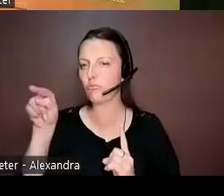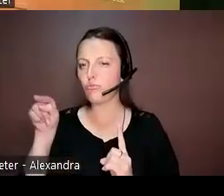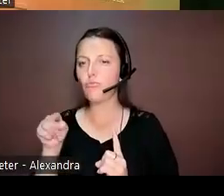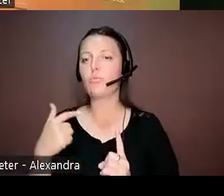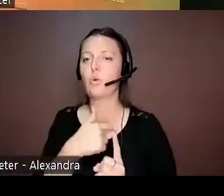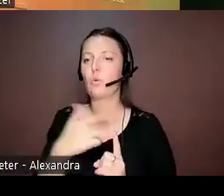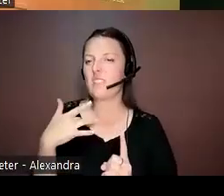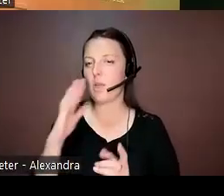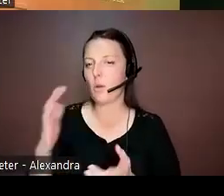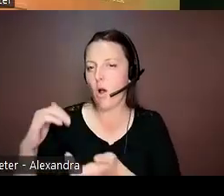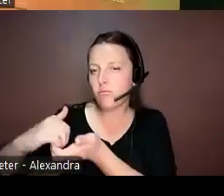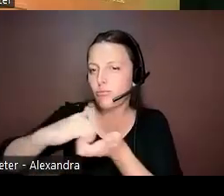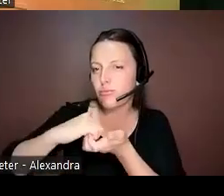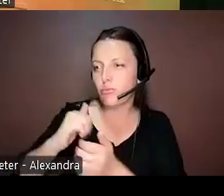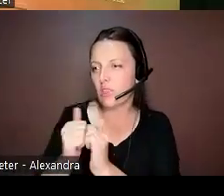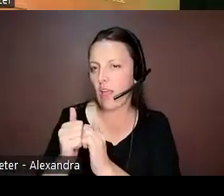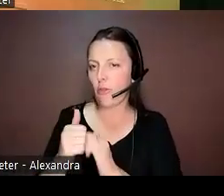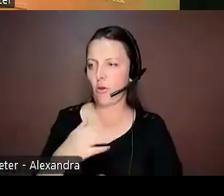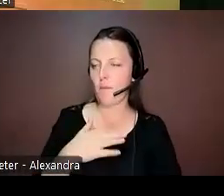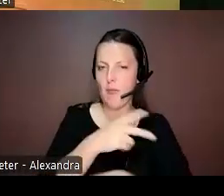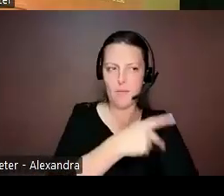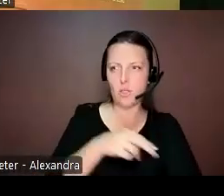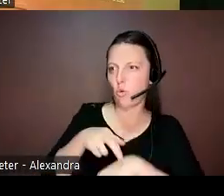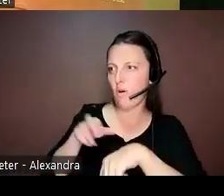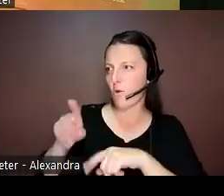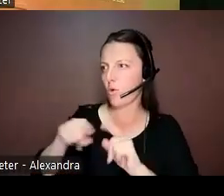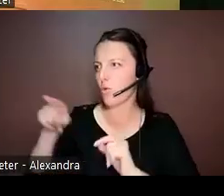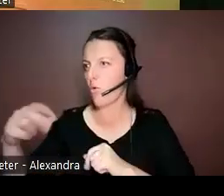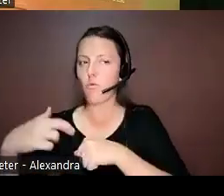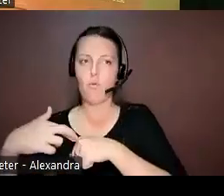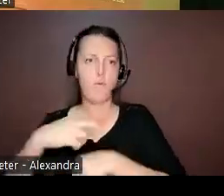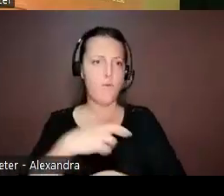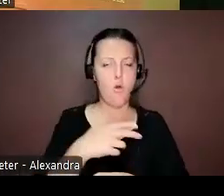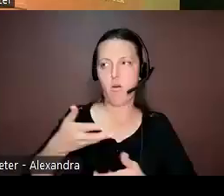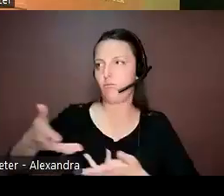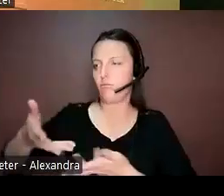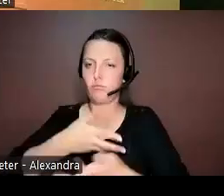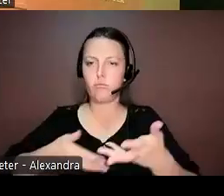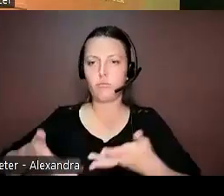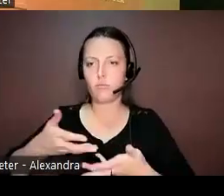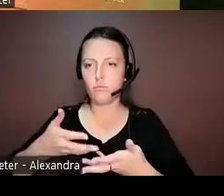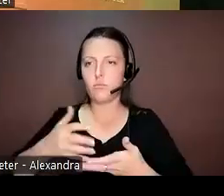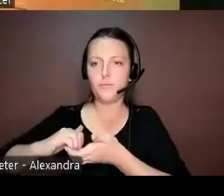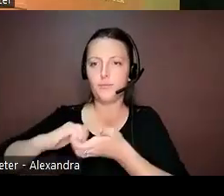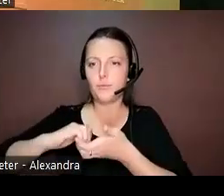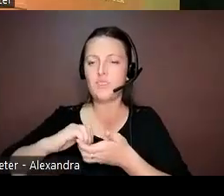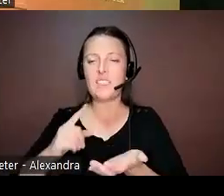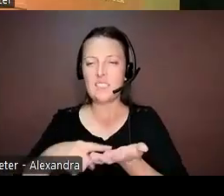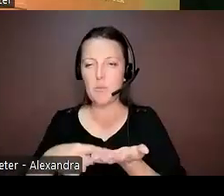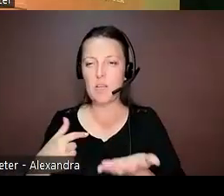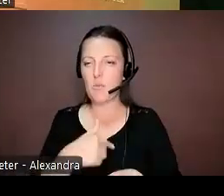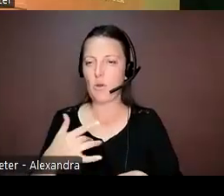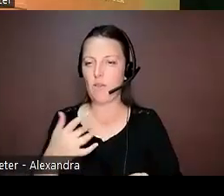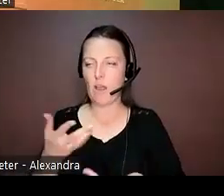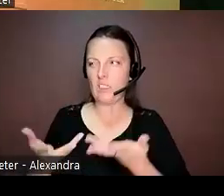patients back and forth. And sometimes there are some tensions related to, who owns what. But overall,